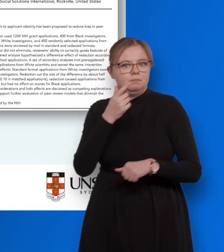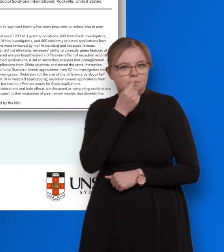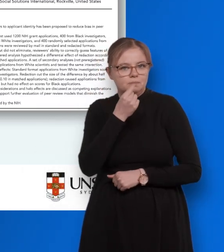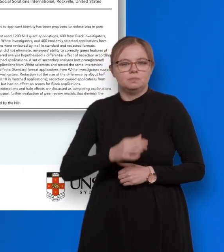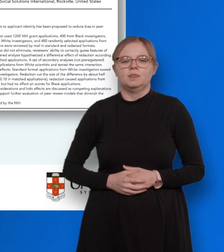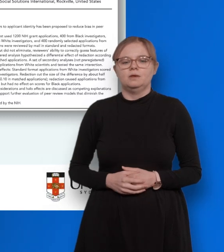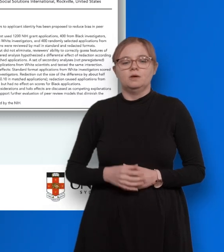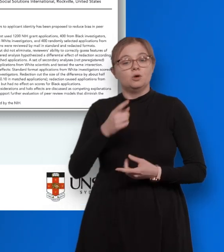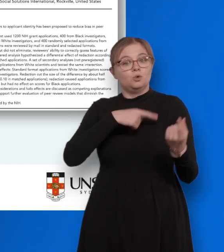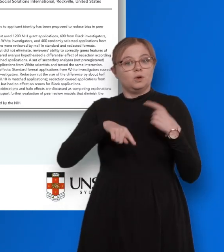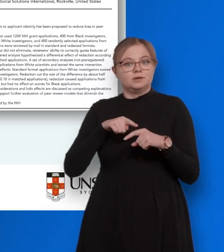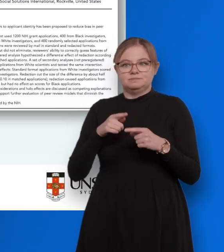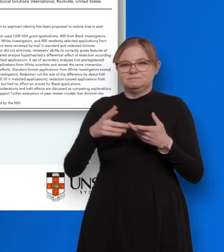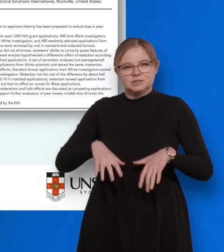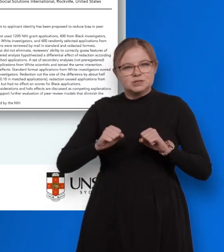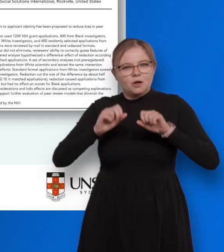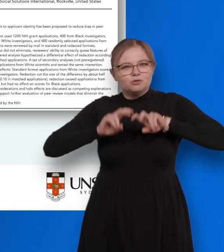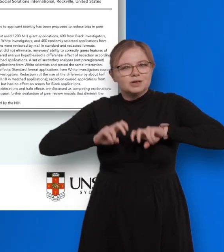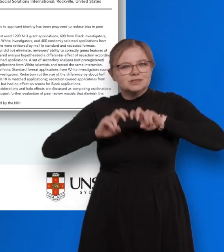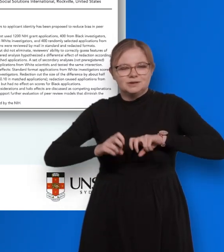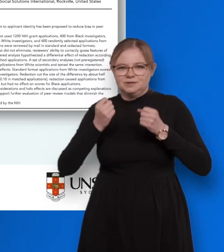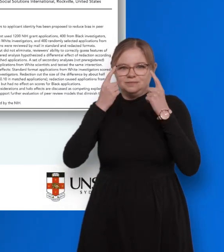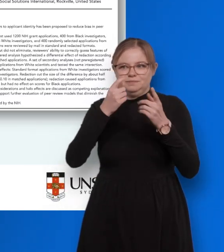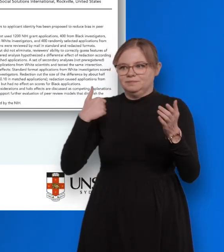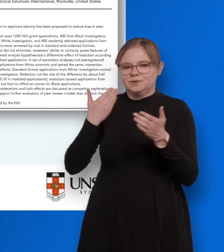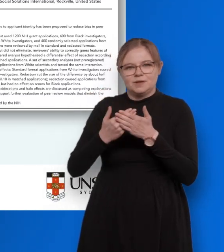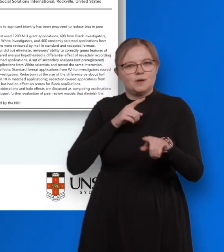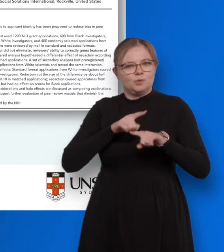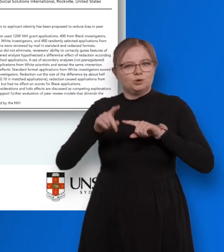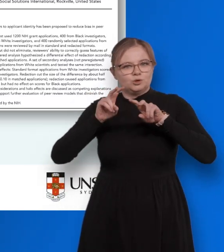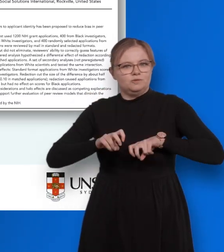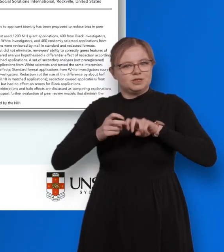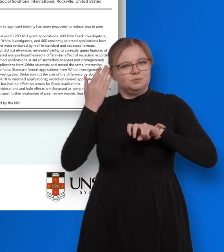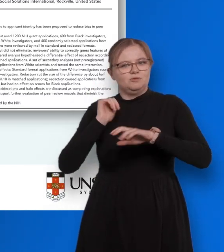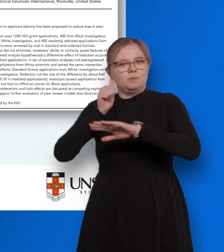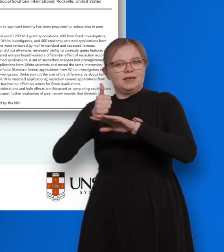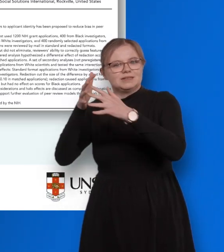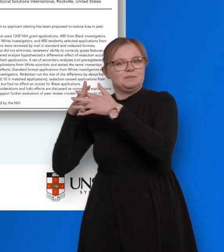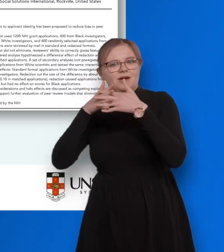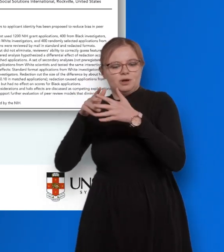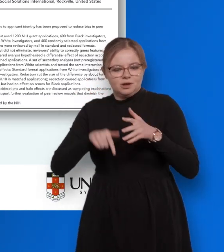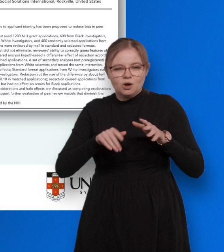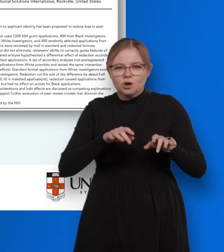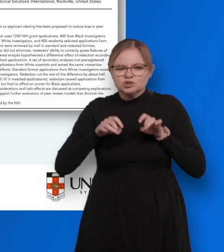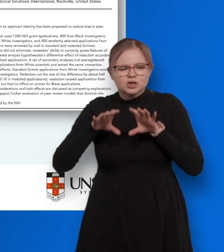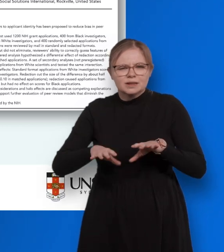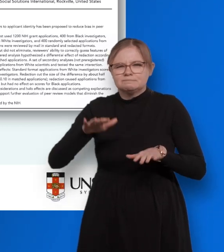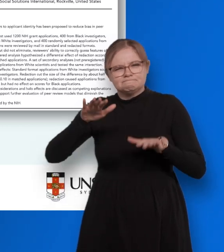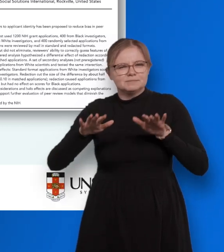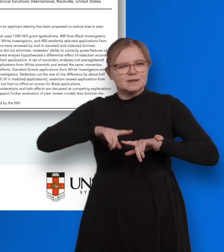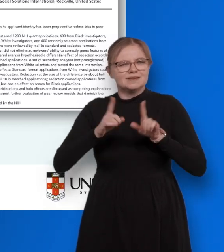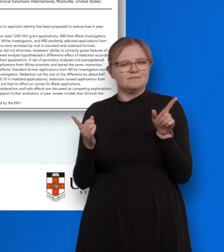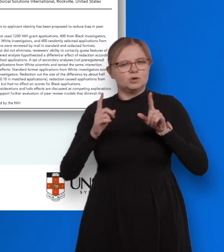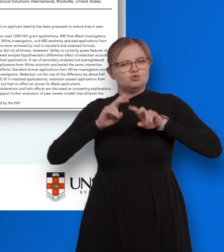this research understanding that most of the research had been done in the US. So being in Australia, which is a slightly different